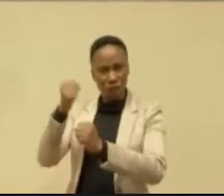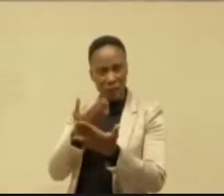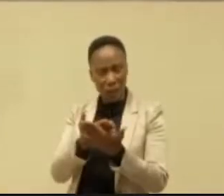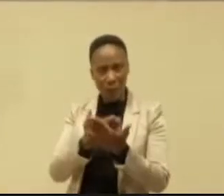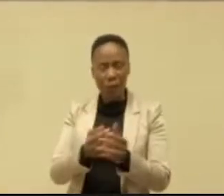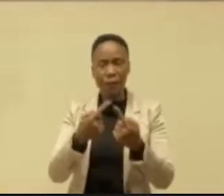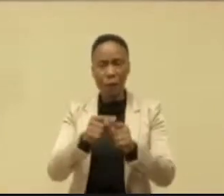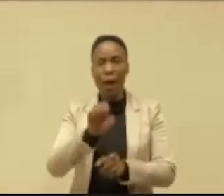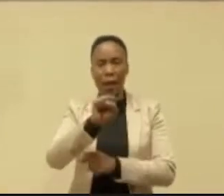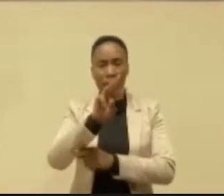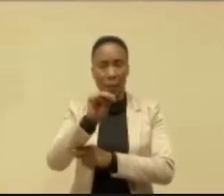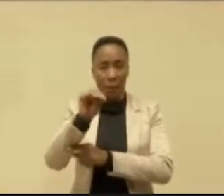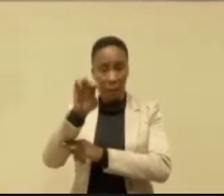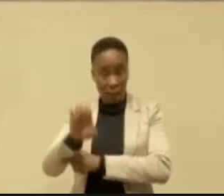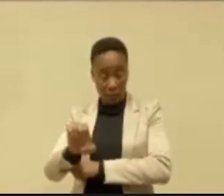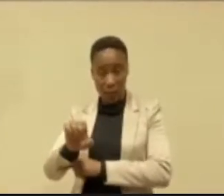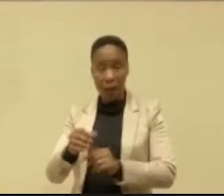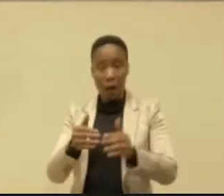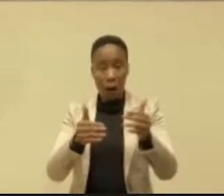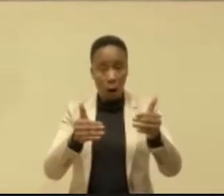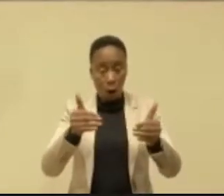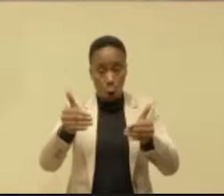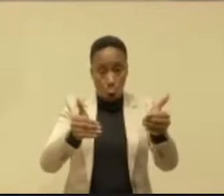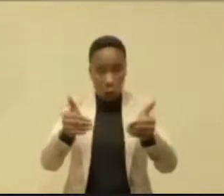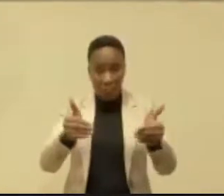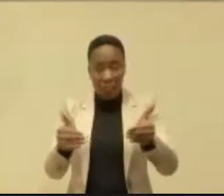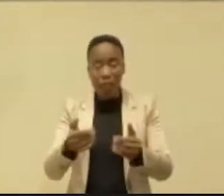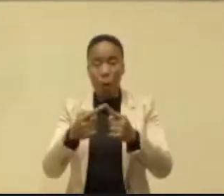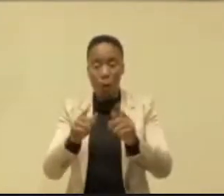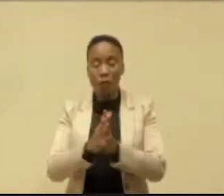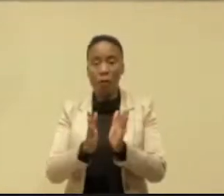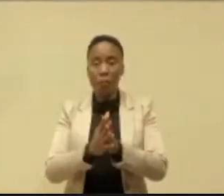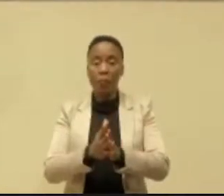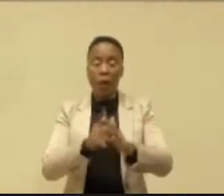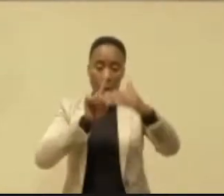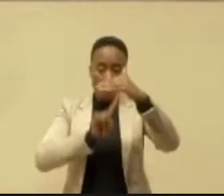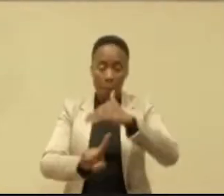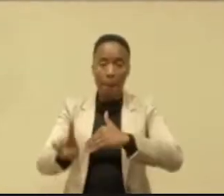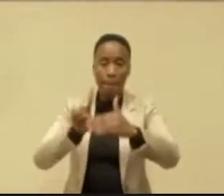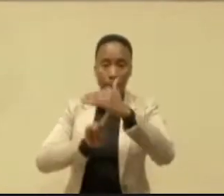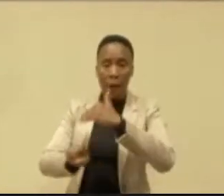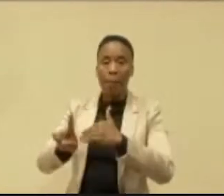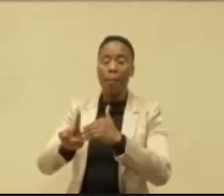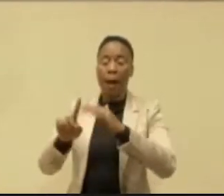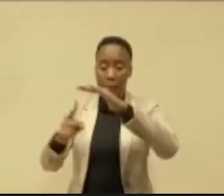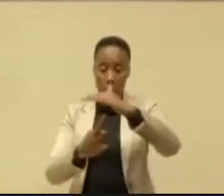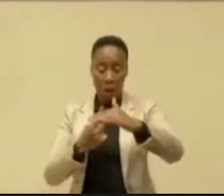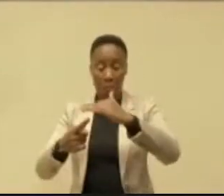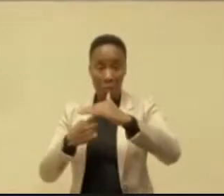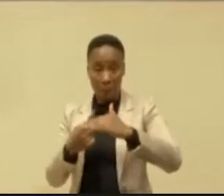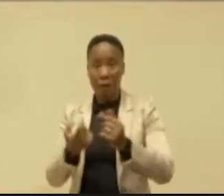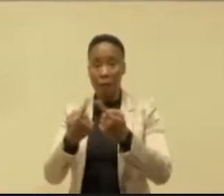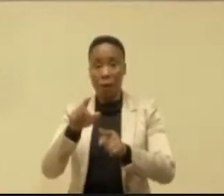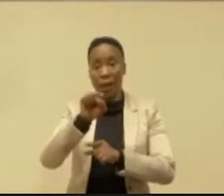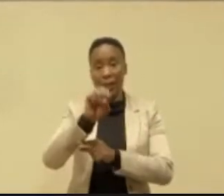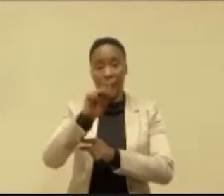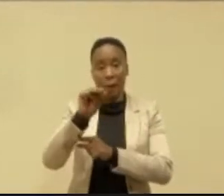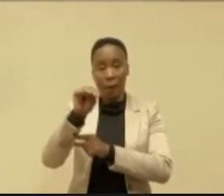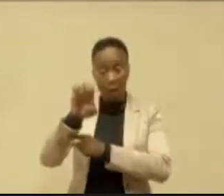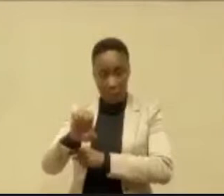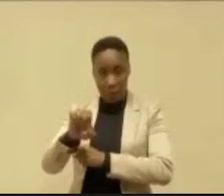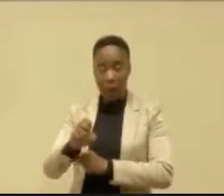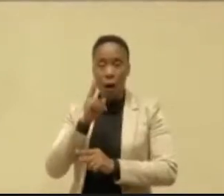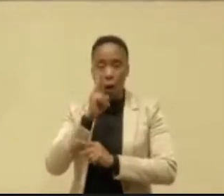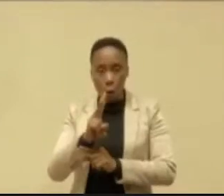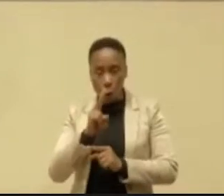smmes coordination of import replacements planned for smmes we looked into the establishment